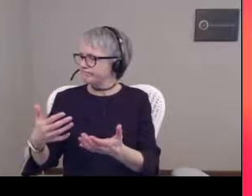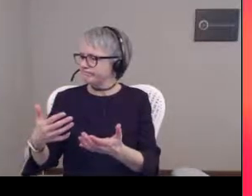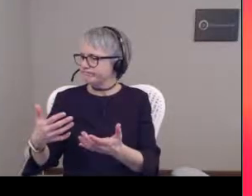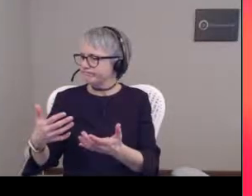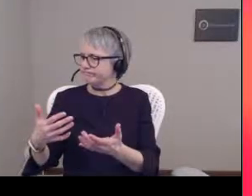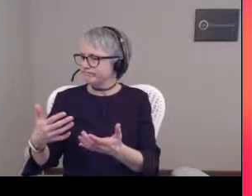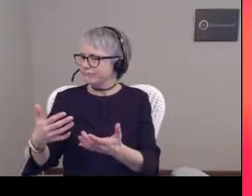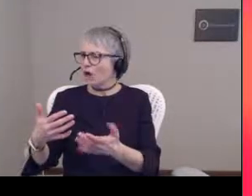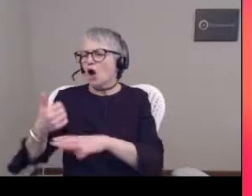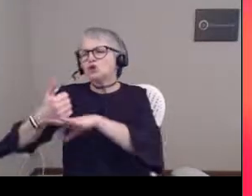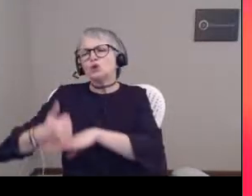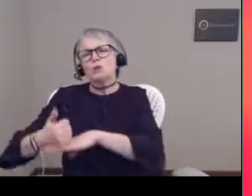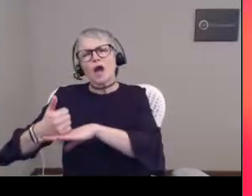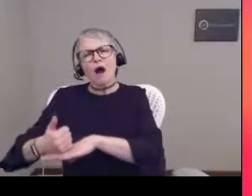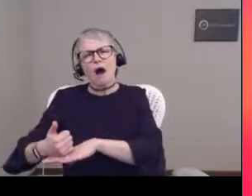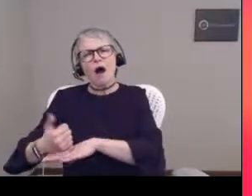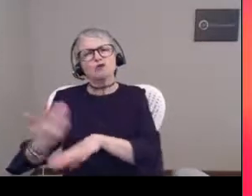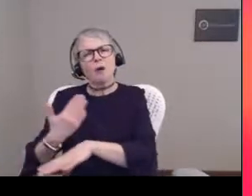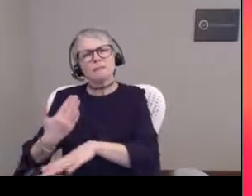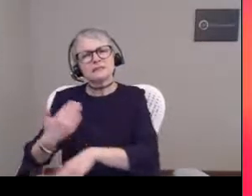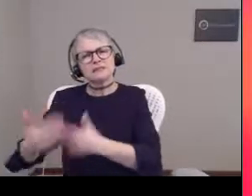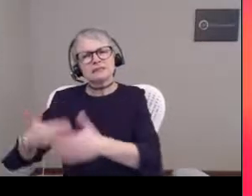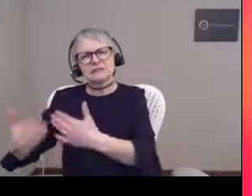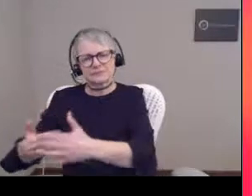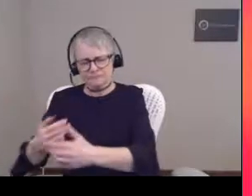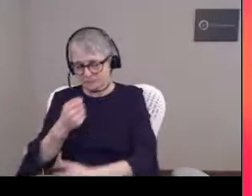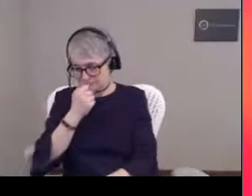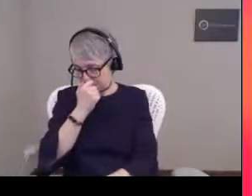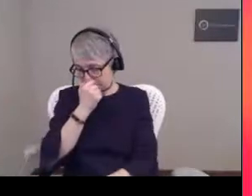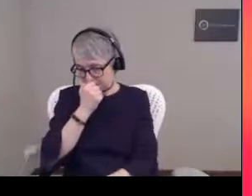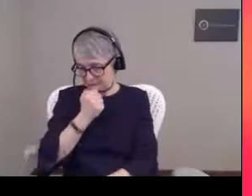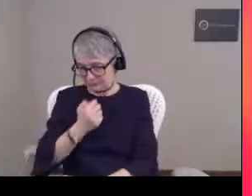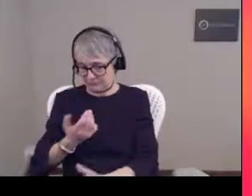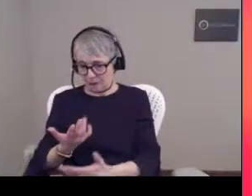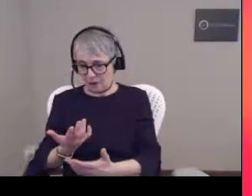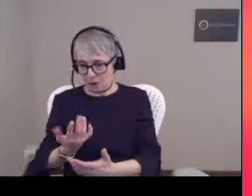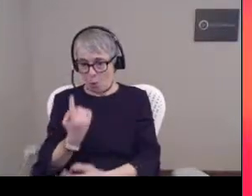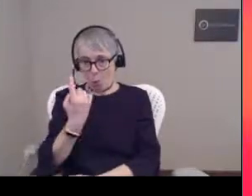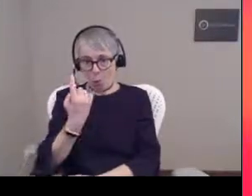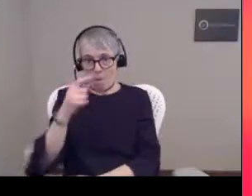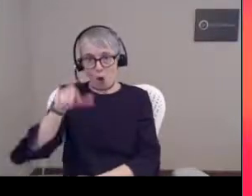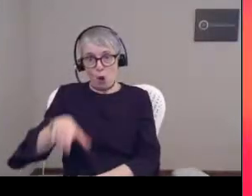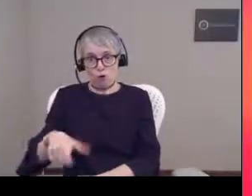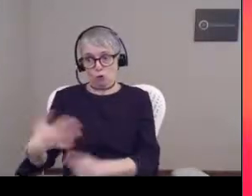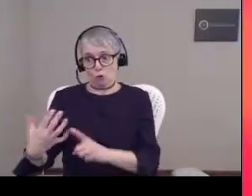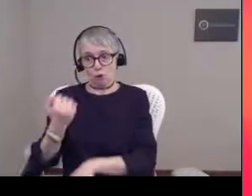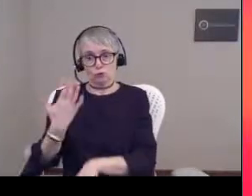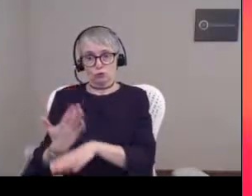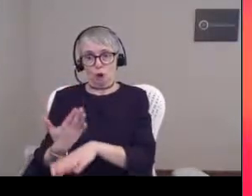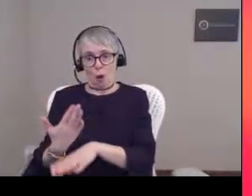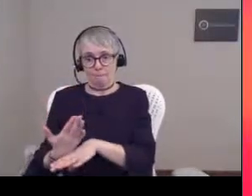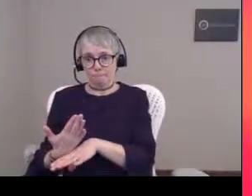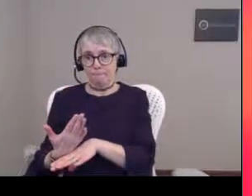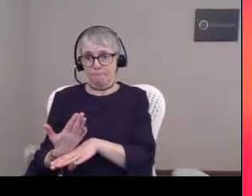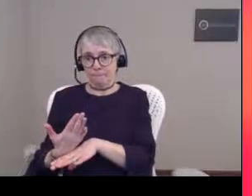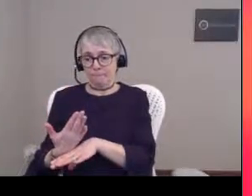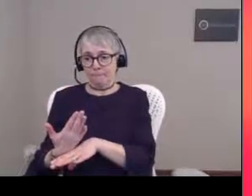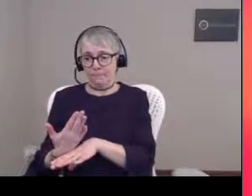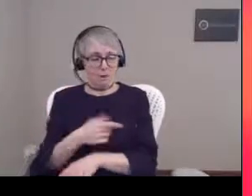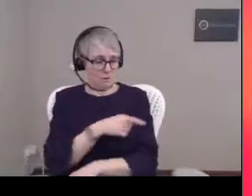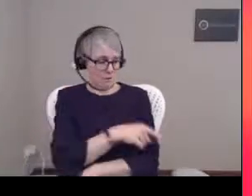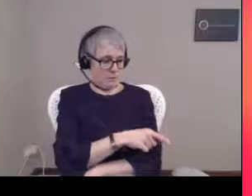junior sort of programming opportunities. We were able to place one person with us she had gone through 2